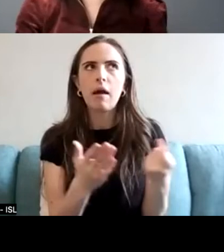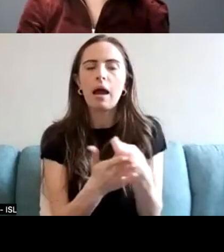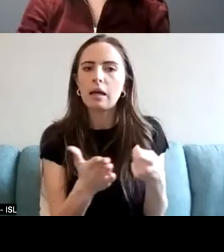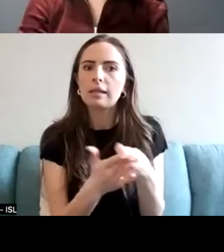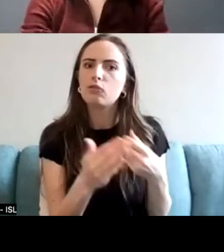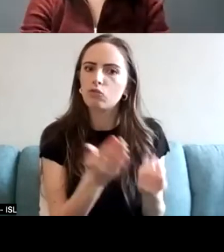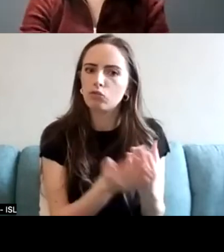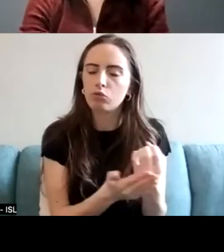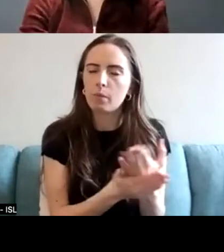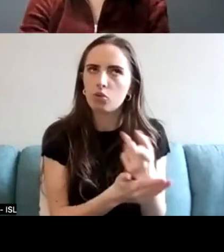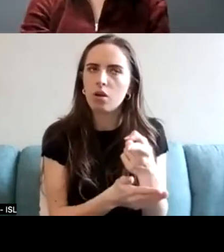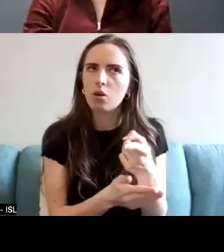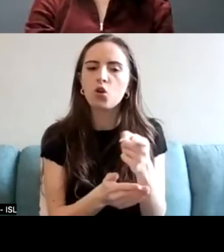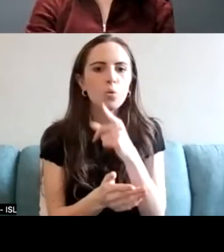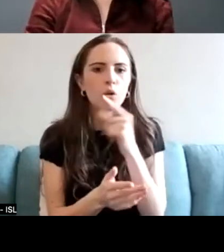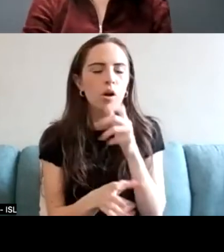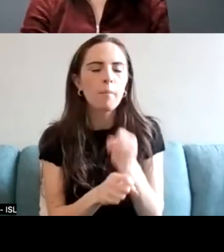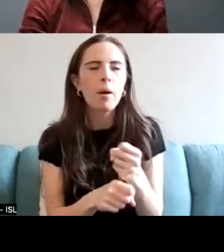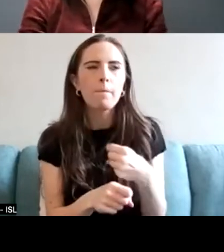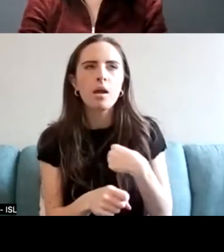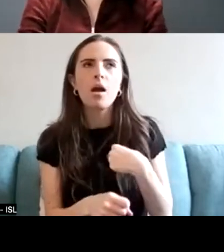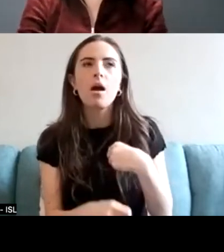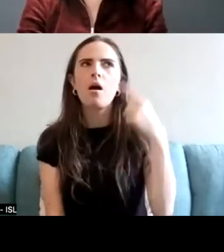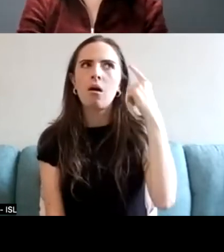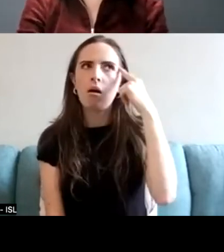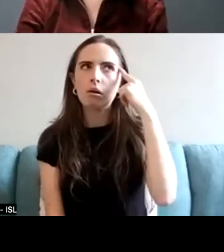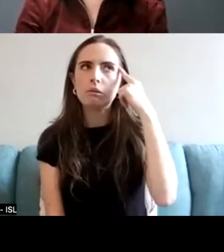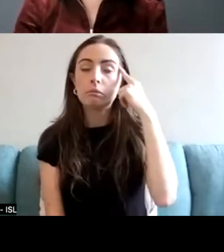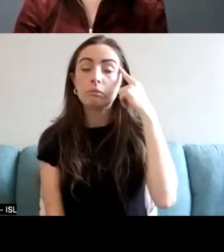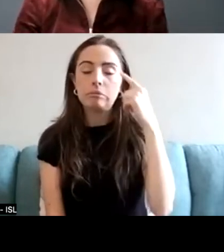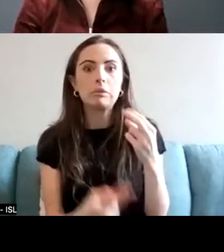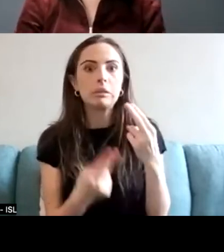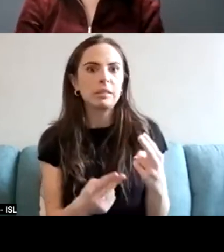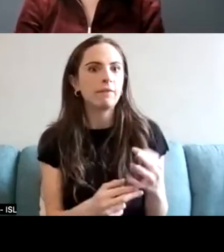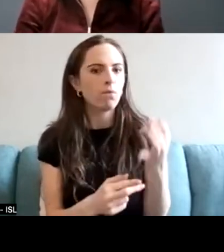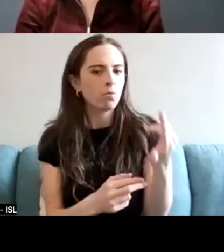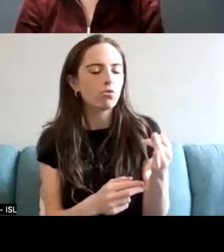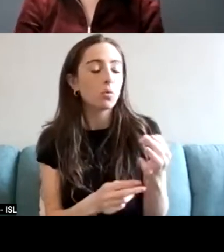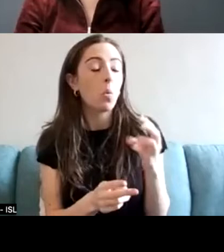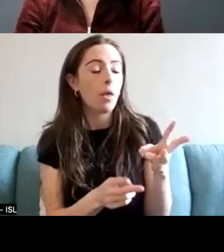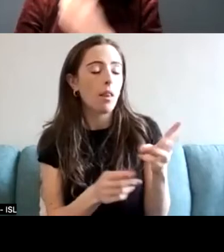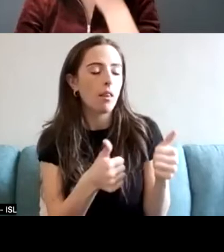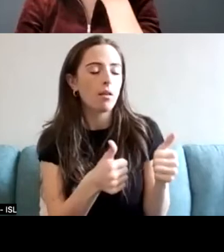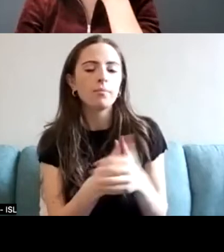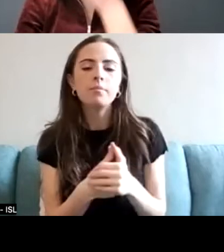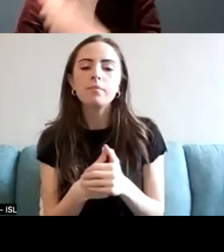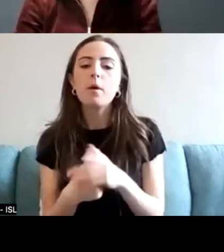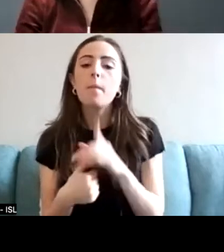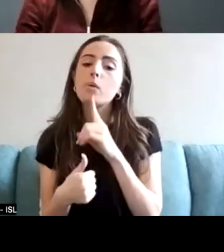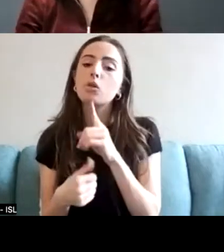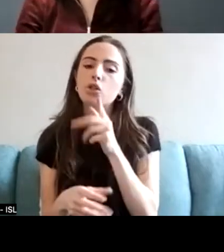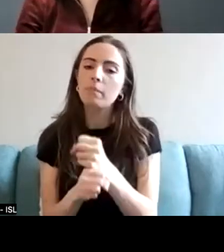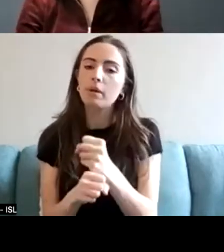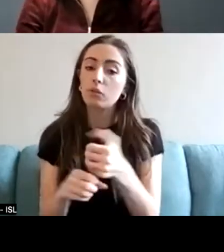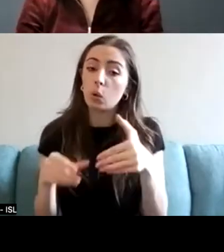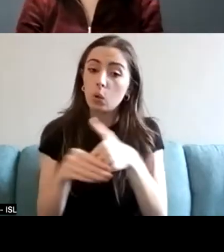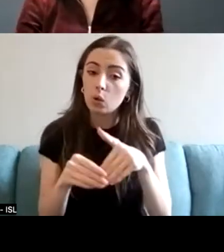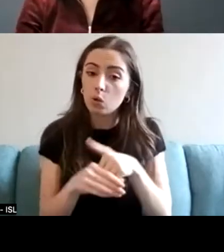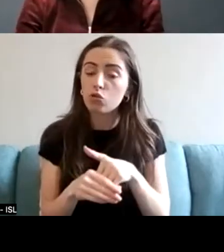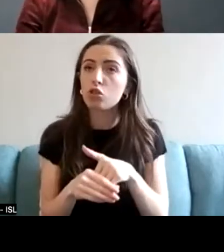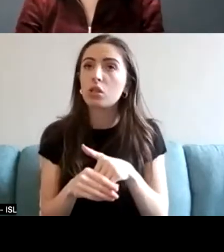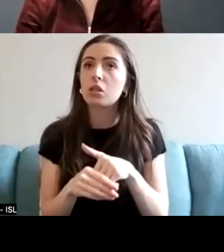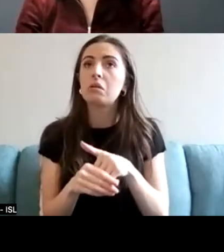this call. But in terms of like the impacts that inclusive communications has had on my professional